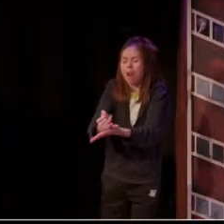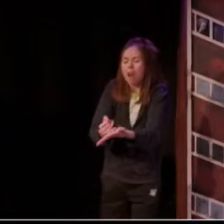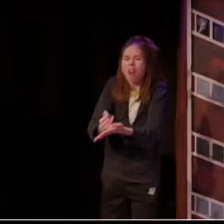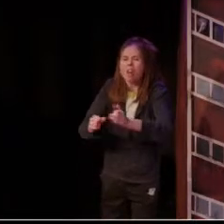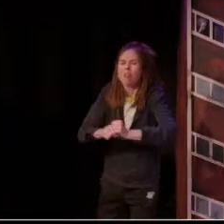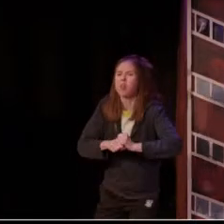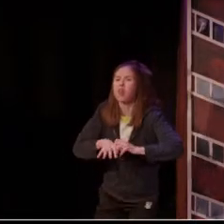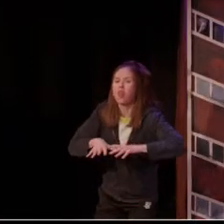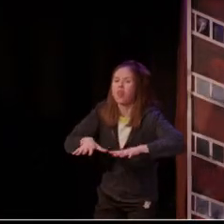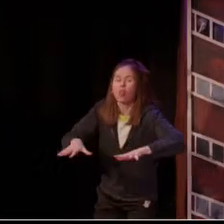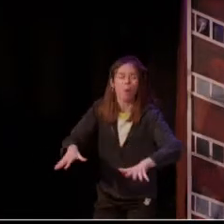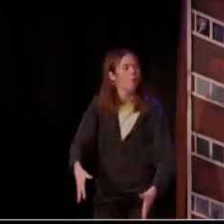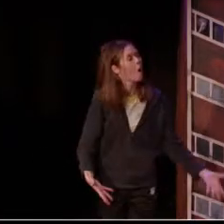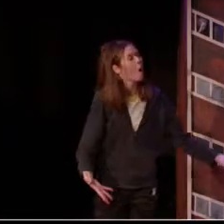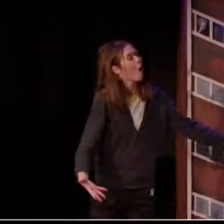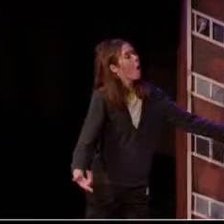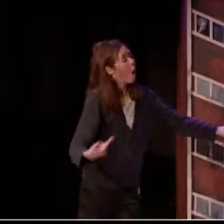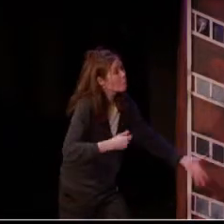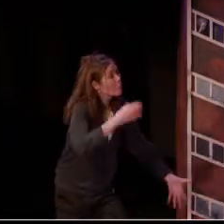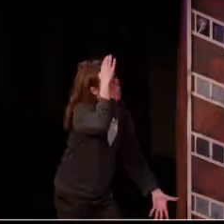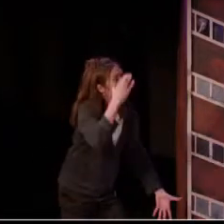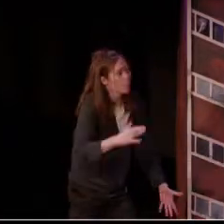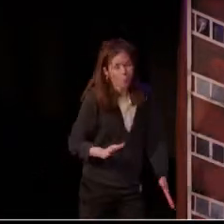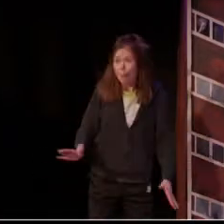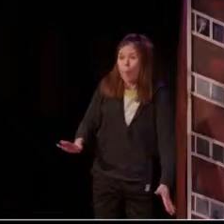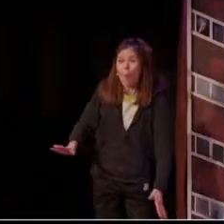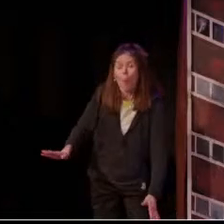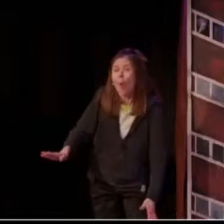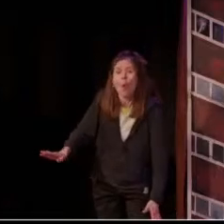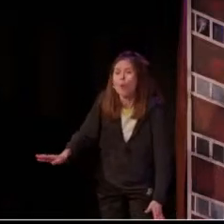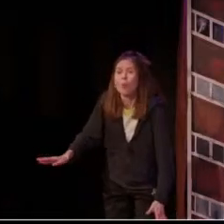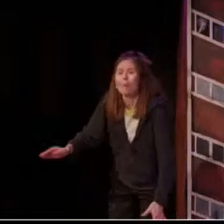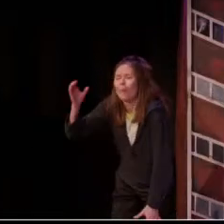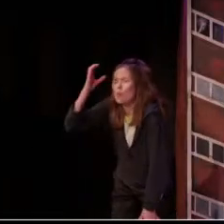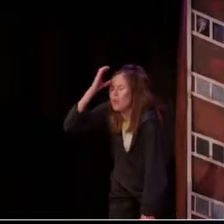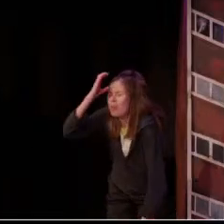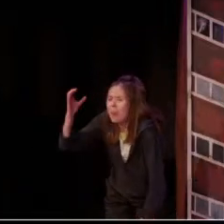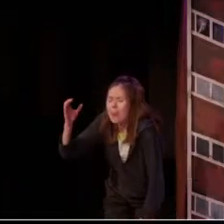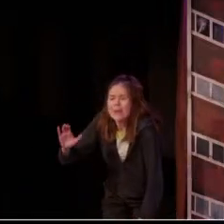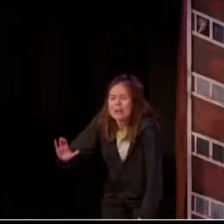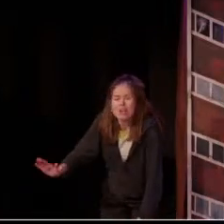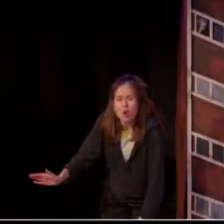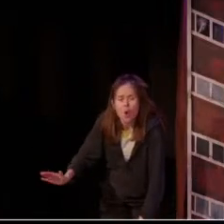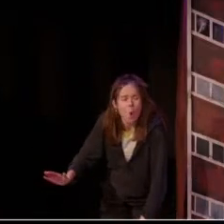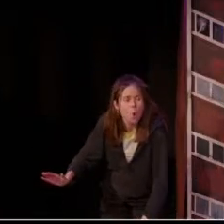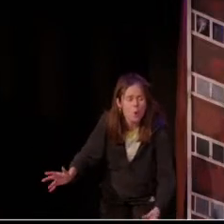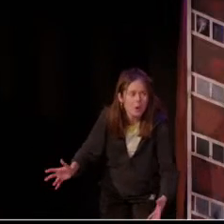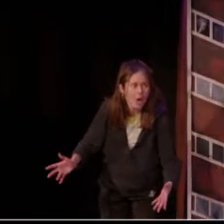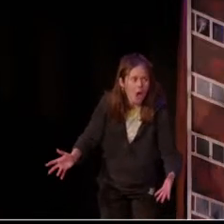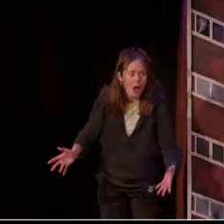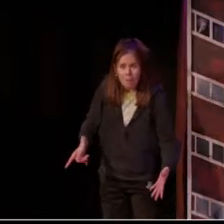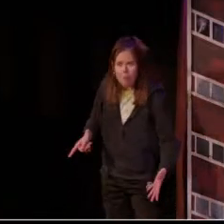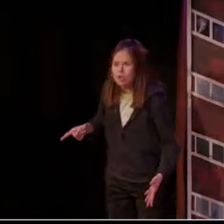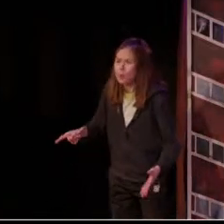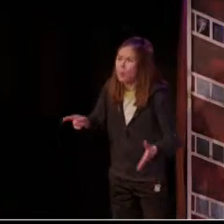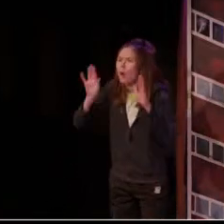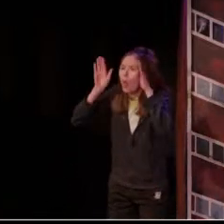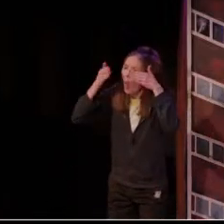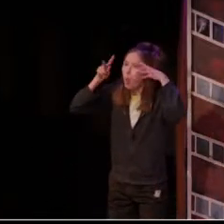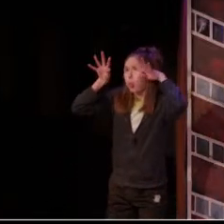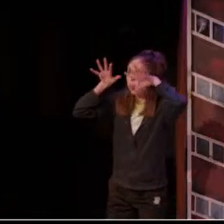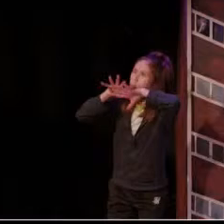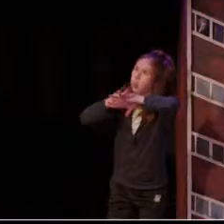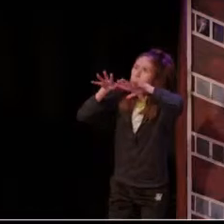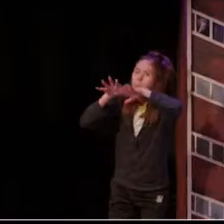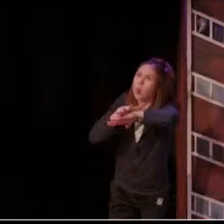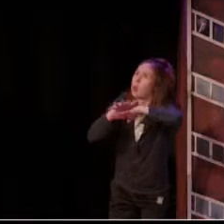earth. So I lack credit. I wish you did in this, sir. I would be more content if you would prove